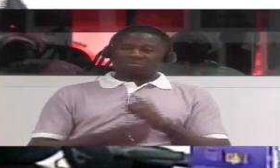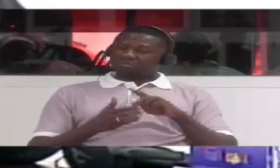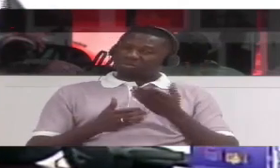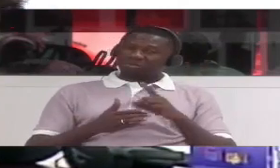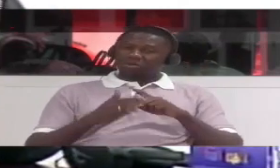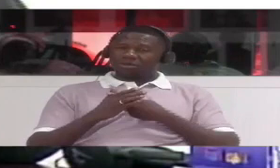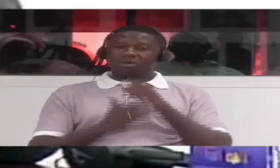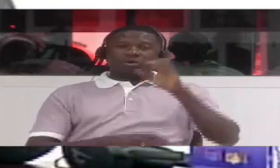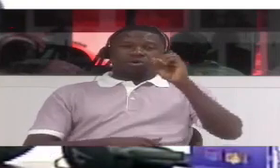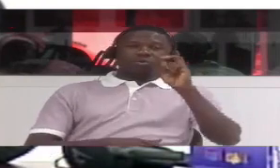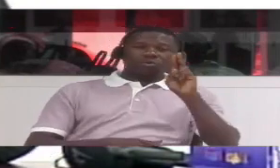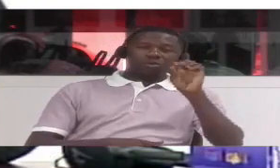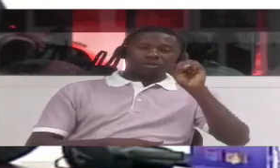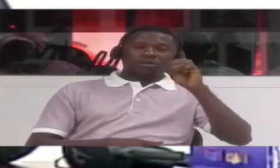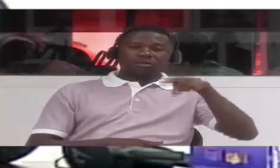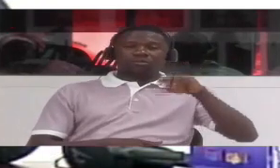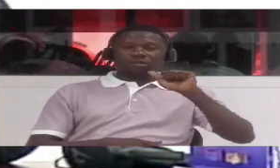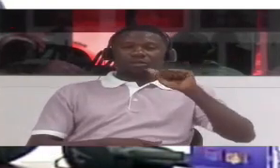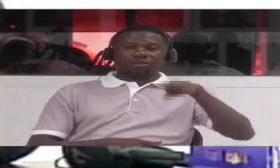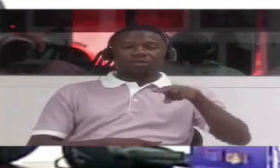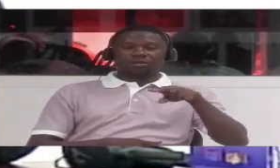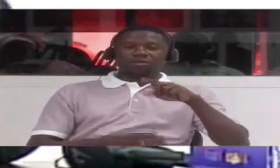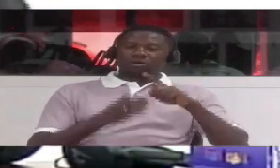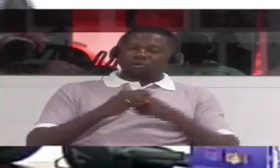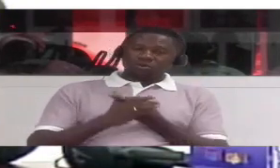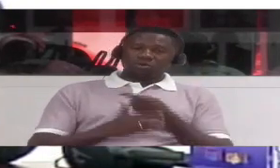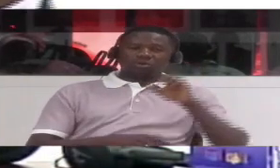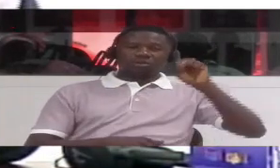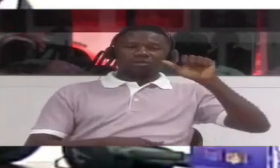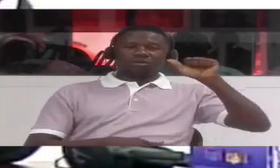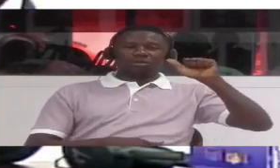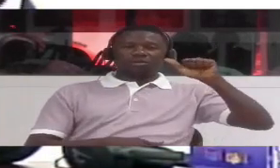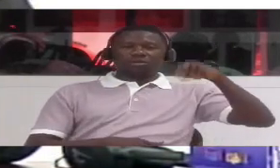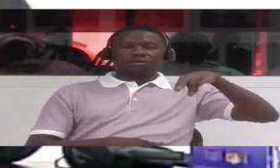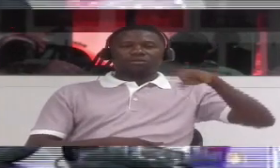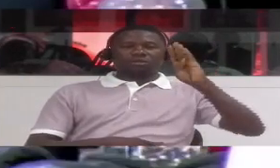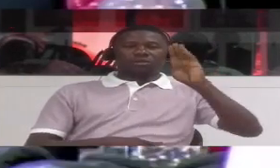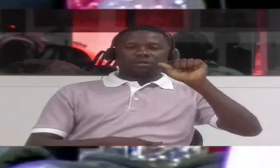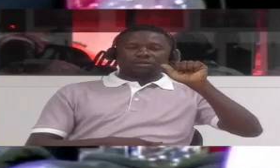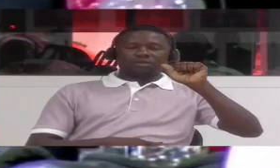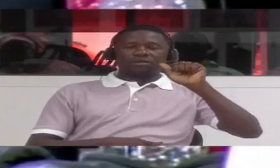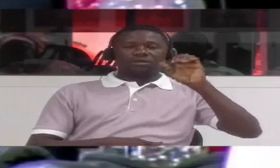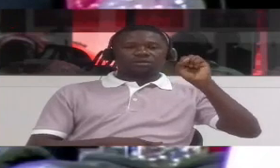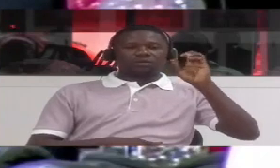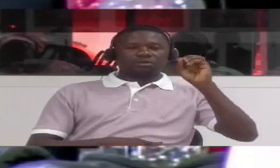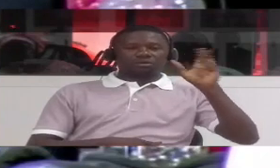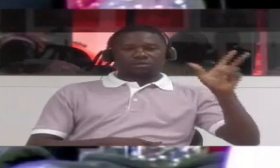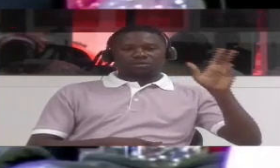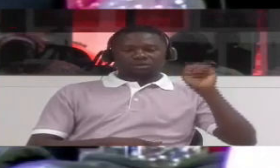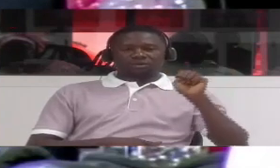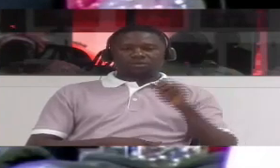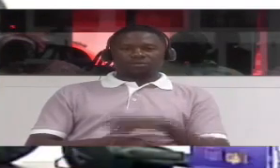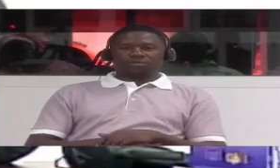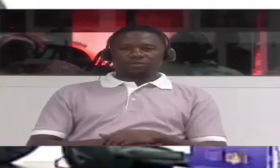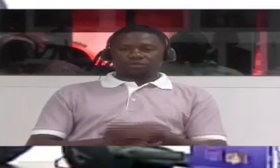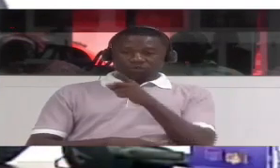was the head of investigations at the time. Sambe Shaw or Usman Shaw, I'm not sure which one. Did you see this Mr. So at the NIA during that time? No, I have